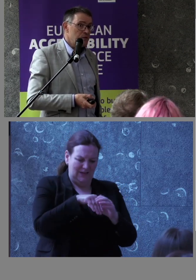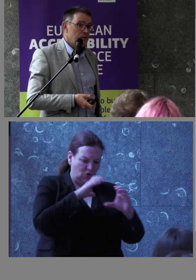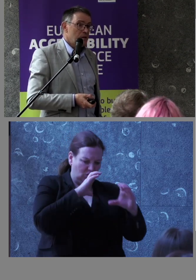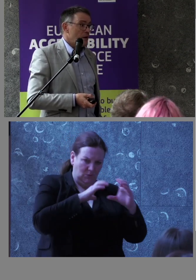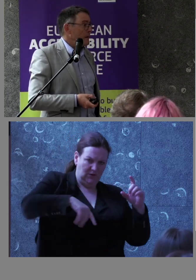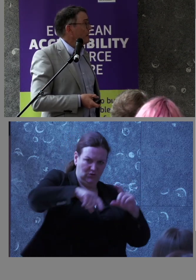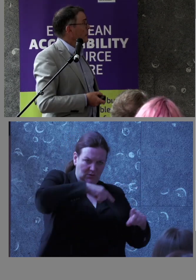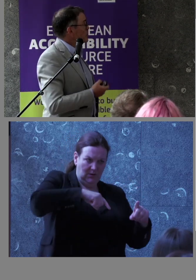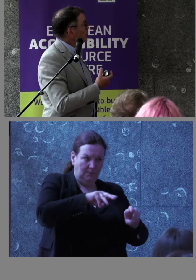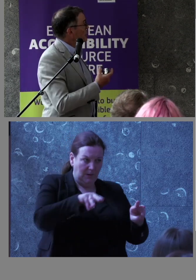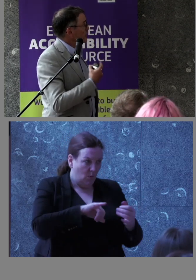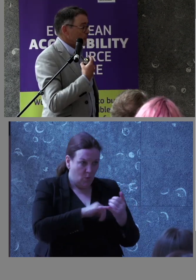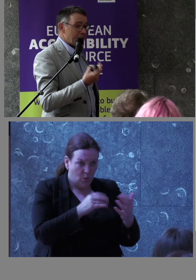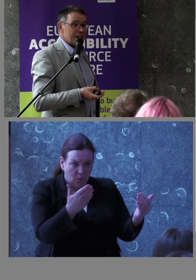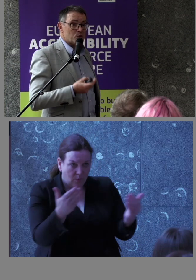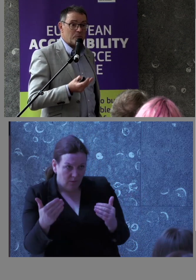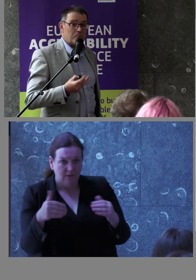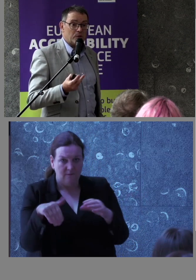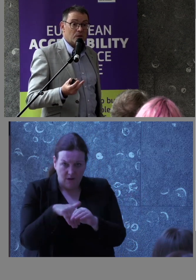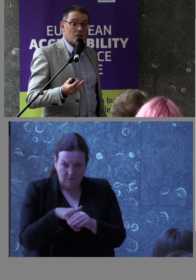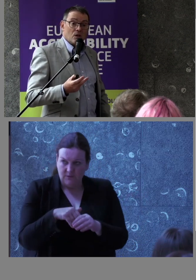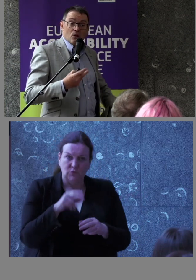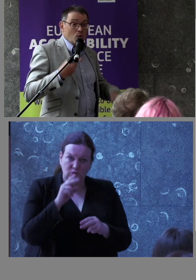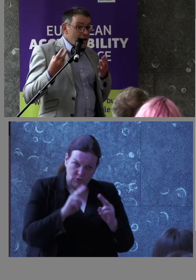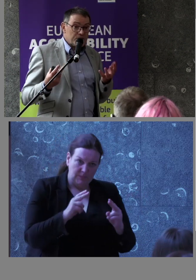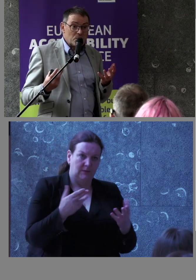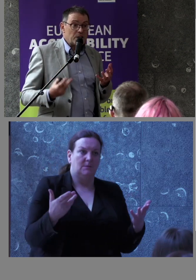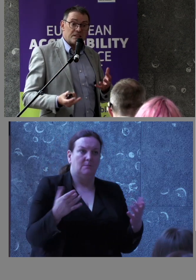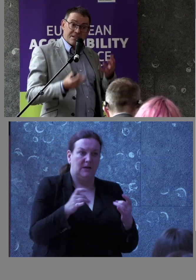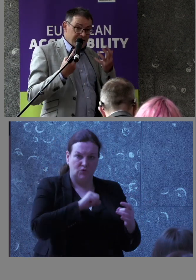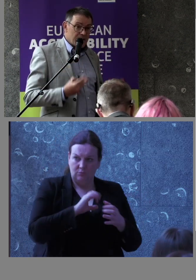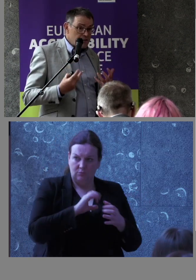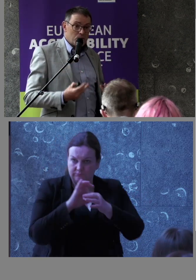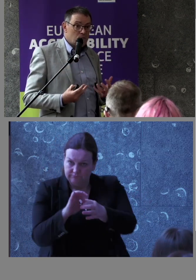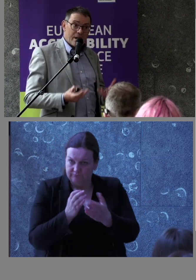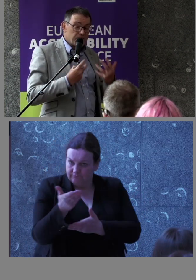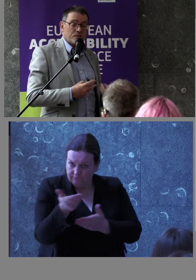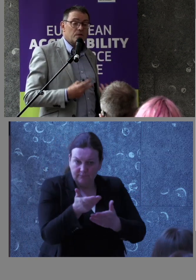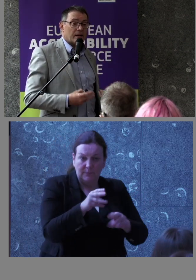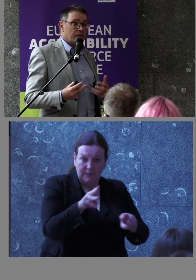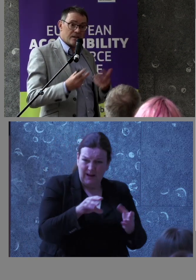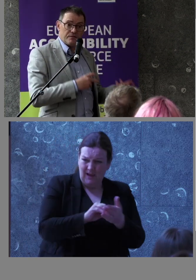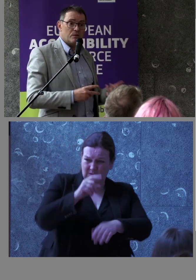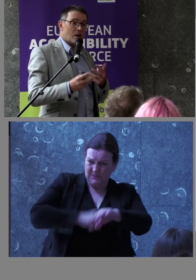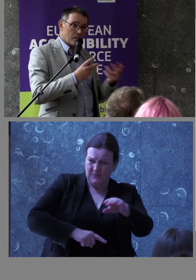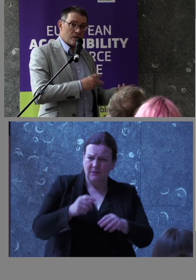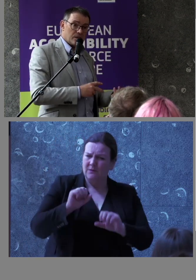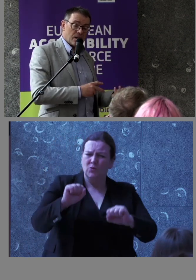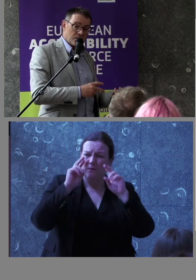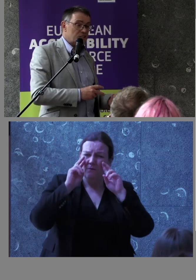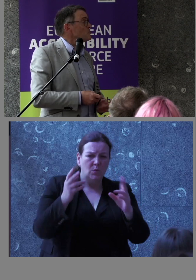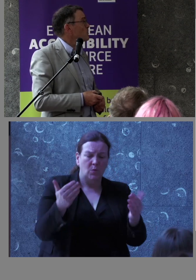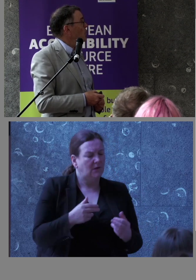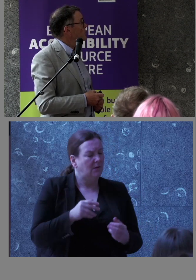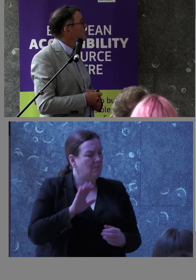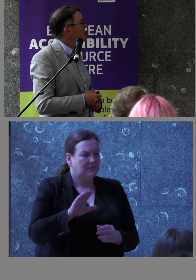of the process. So as we're building out systems, be they public-facing or internal-facing, accessibility is part of what we